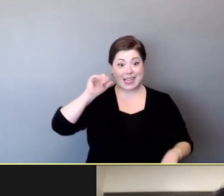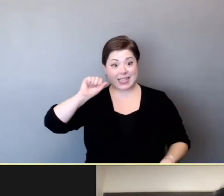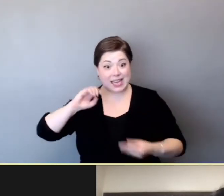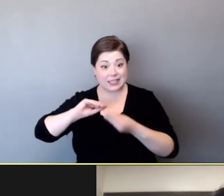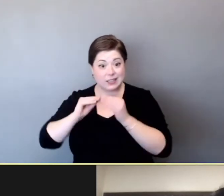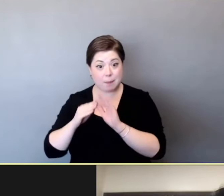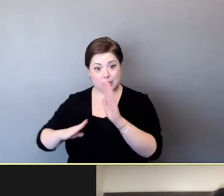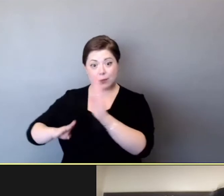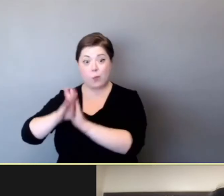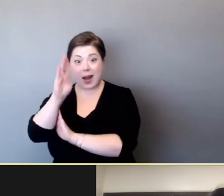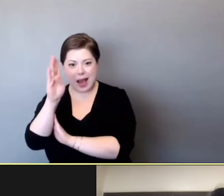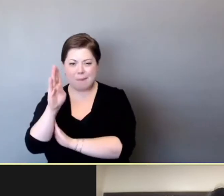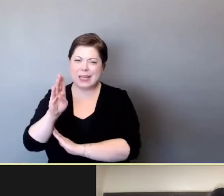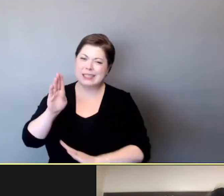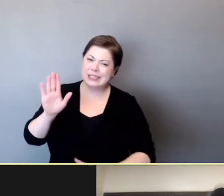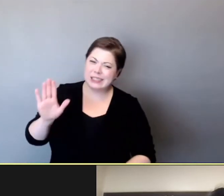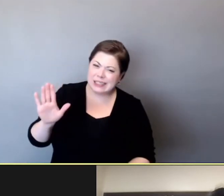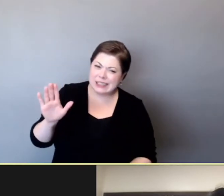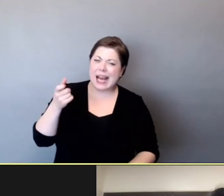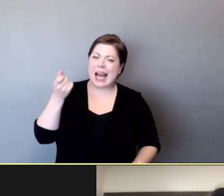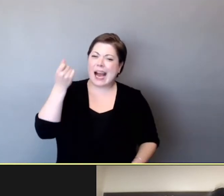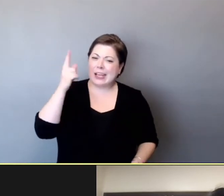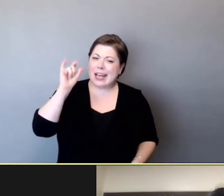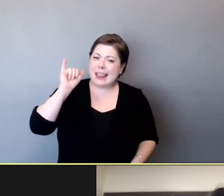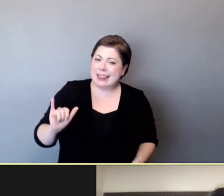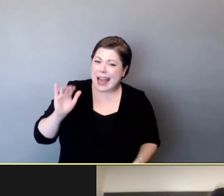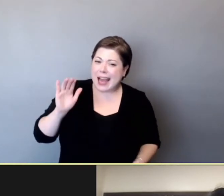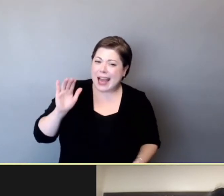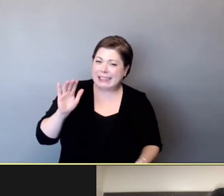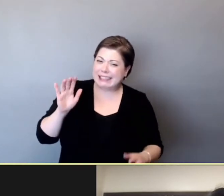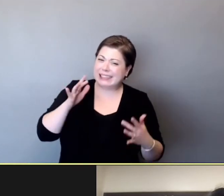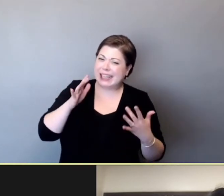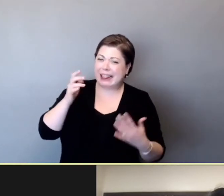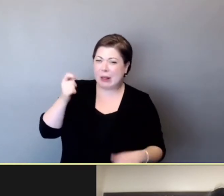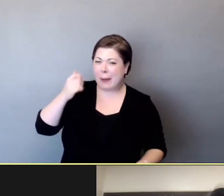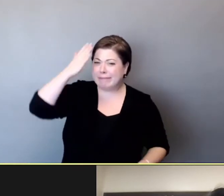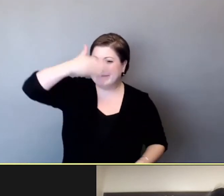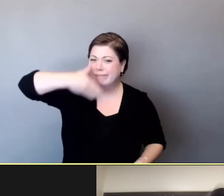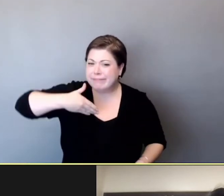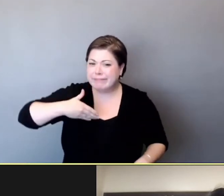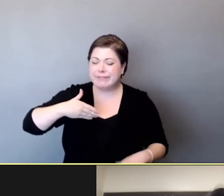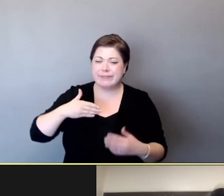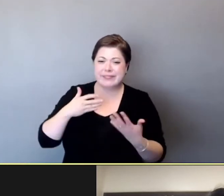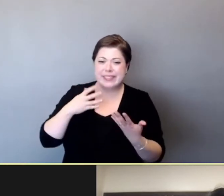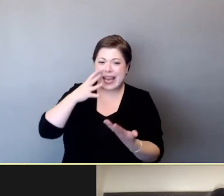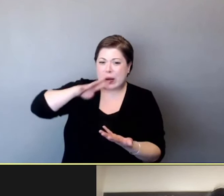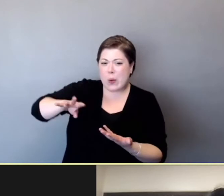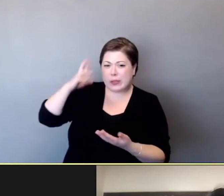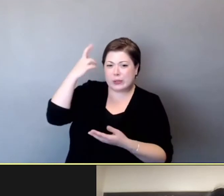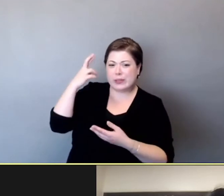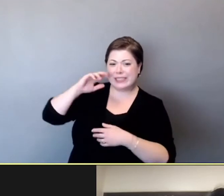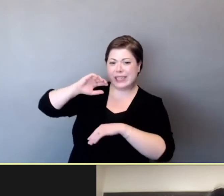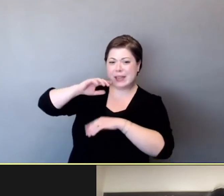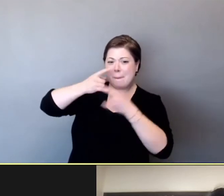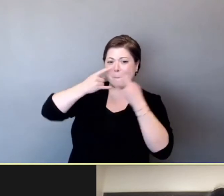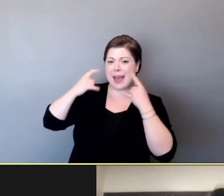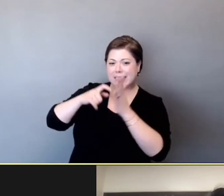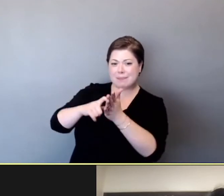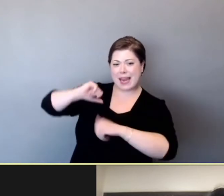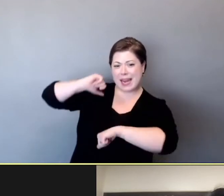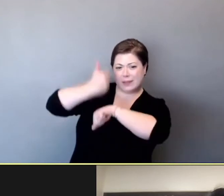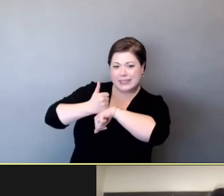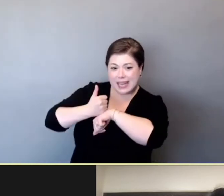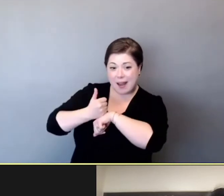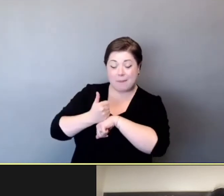That kind of ignores the reason why the mask mandate was put in place was because there was